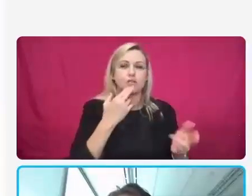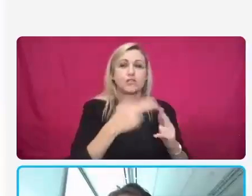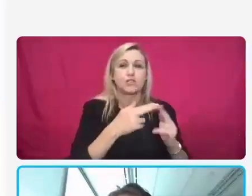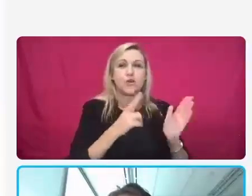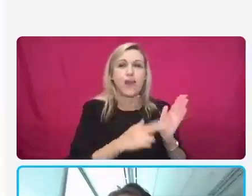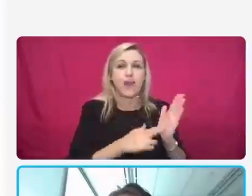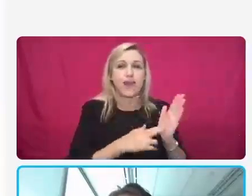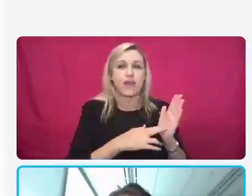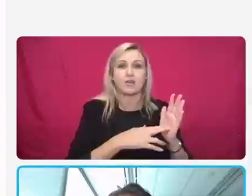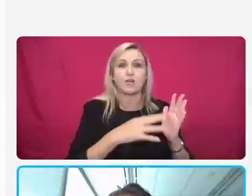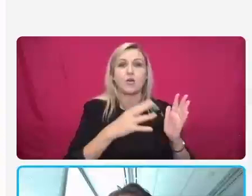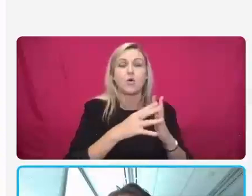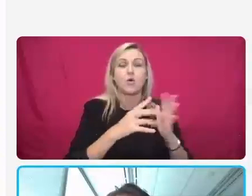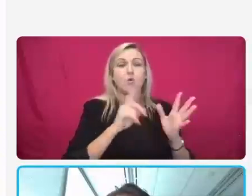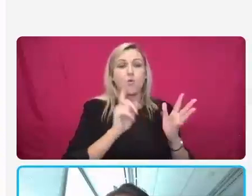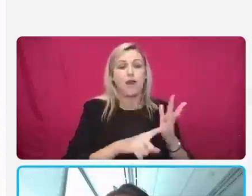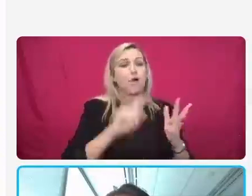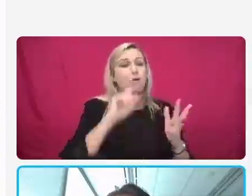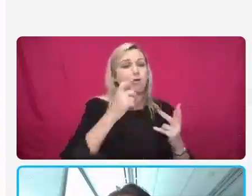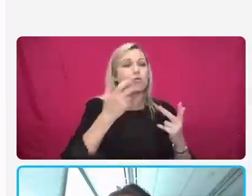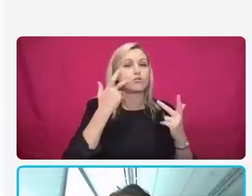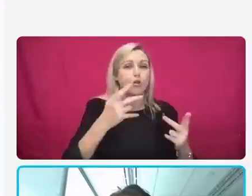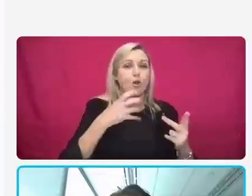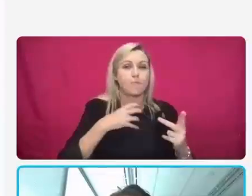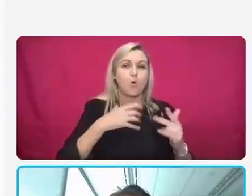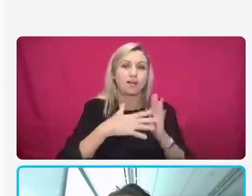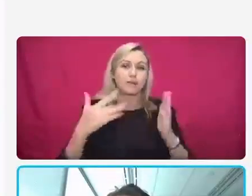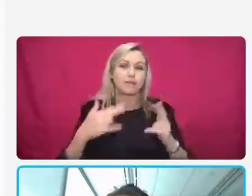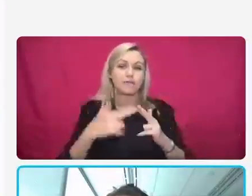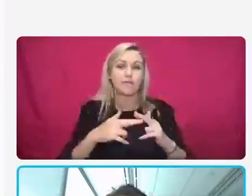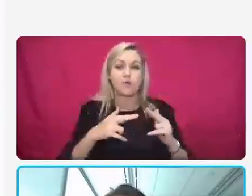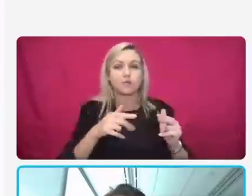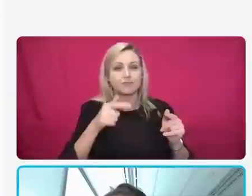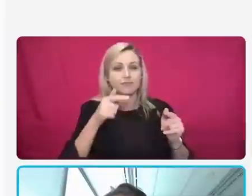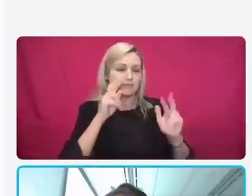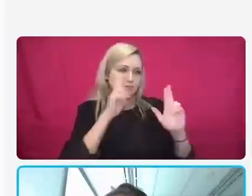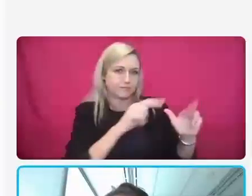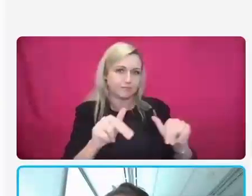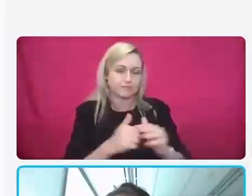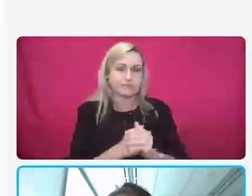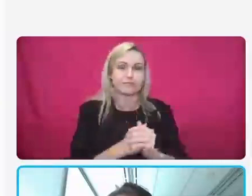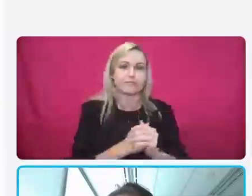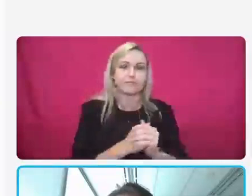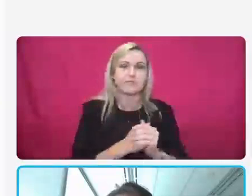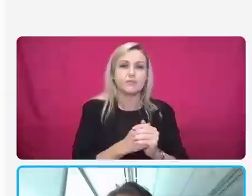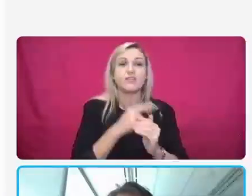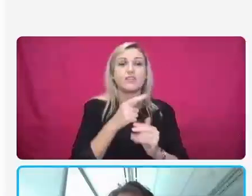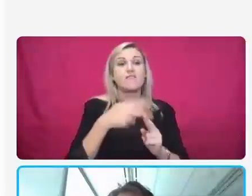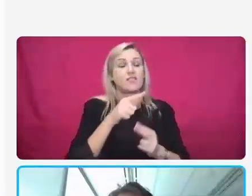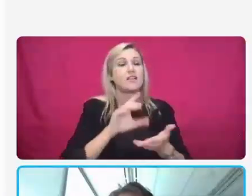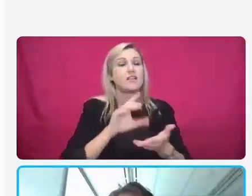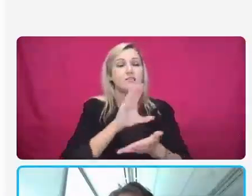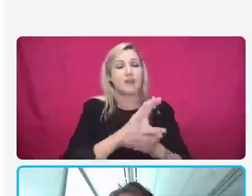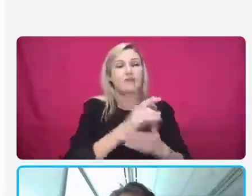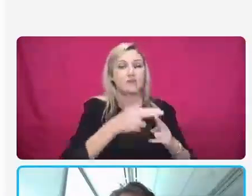weighted higher to reflect the higher cost of delivering care. In addition, for these facilities, funding will apply for